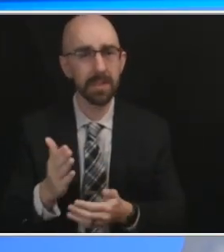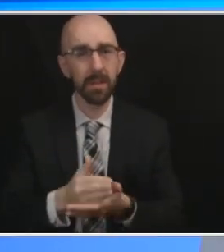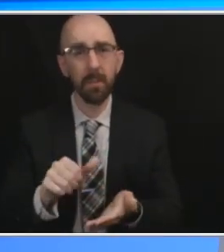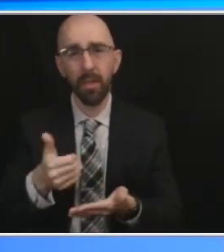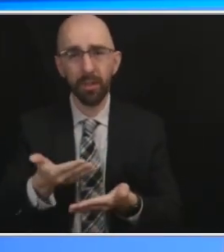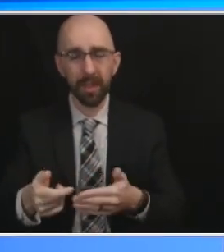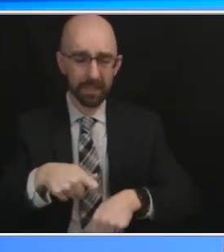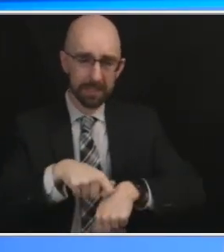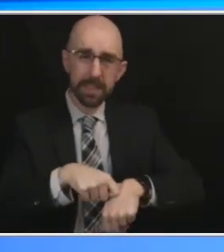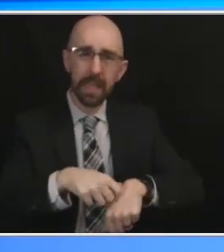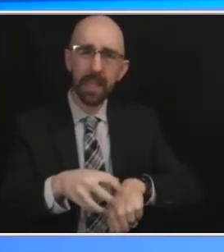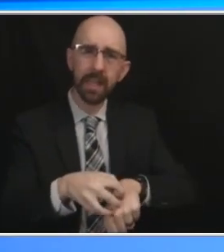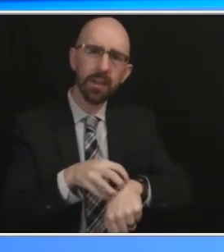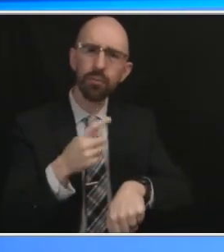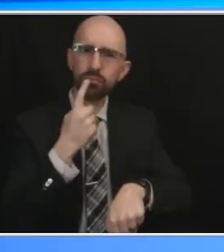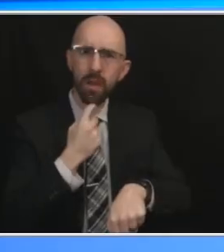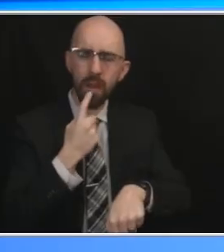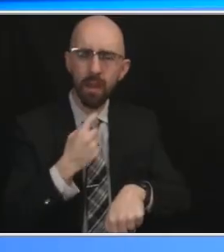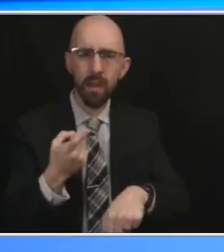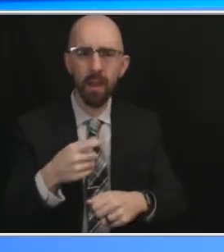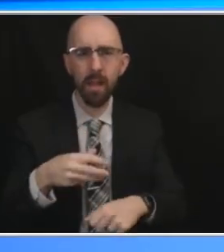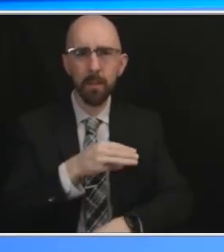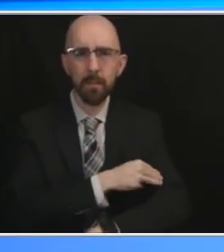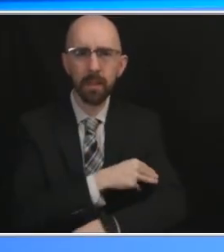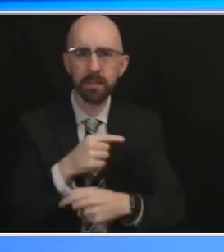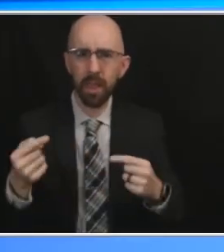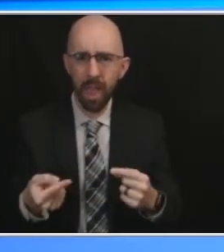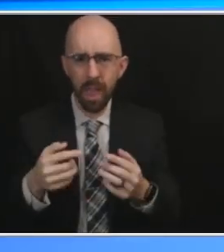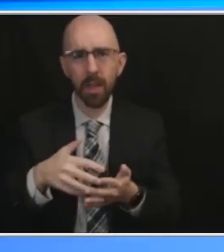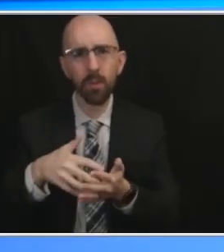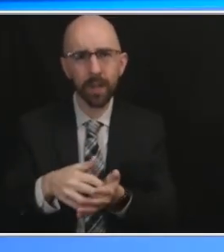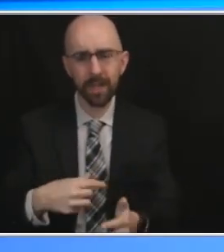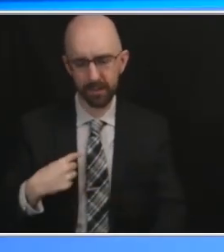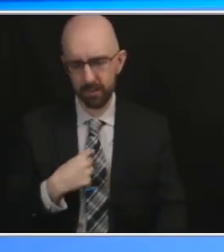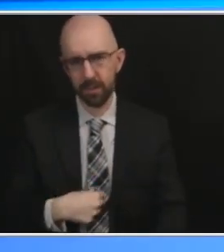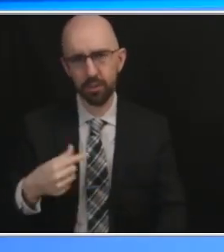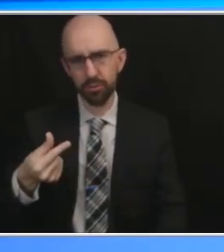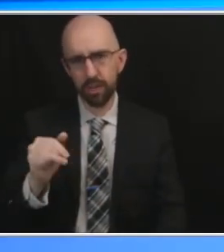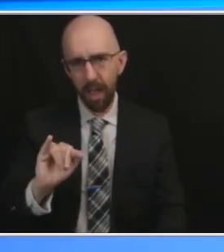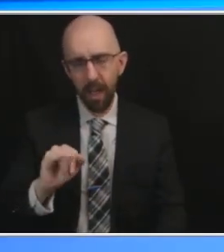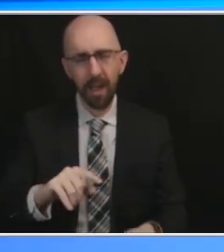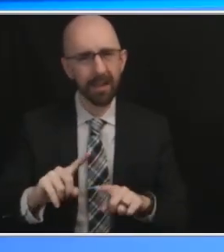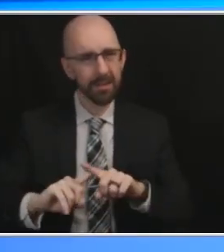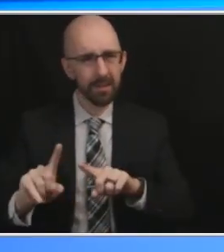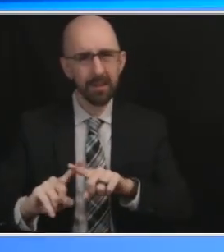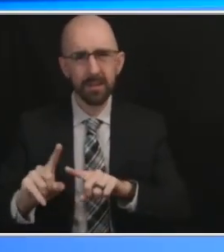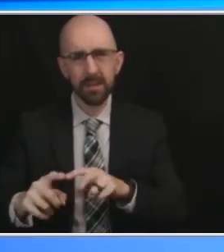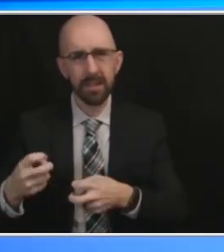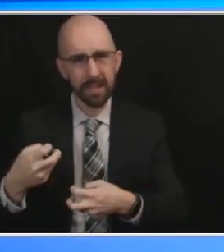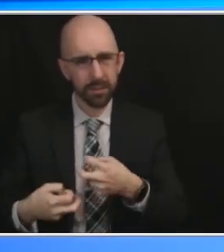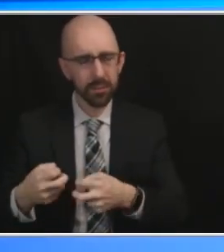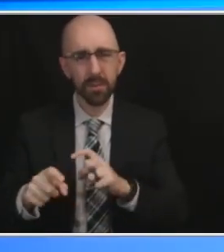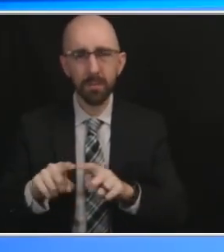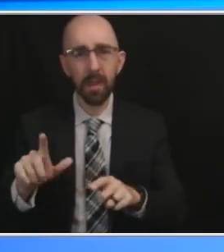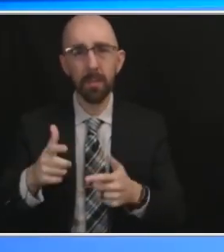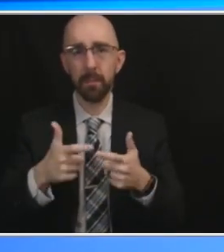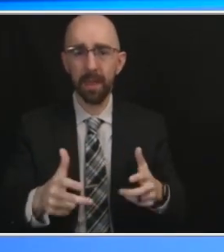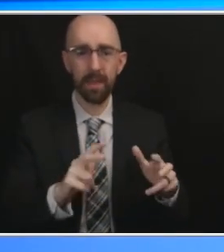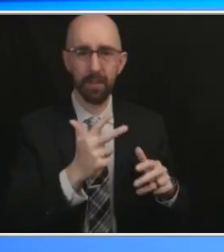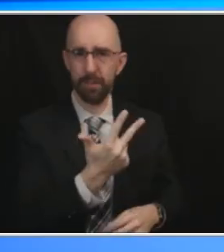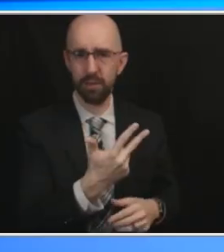explain, or muscle aches and weakness, GI symptoms and those sorts of things. But those big 3 buckets, the fatigue,